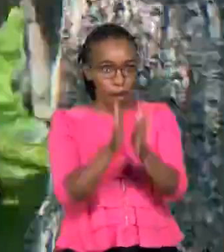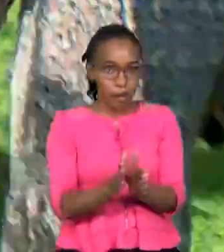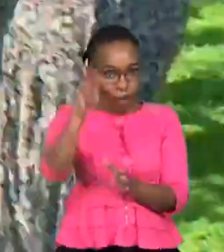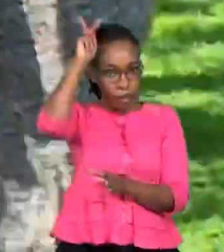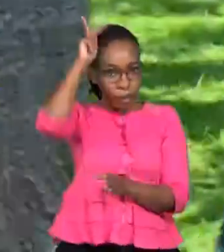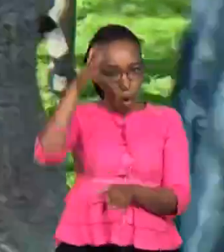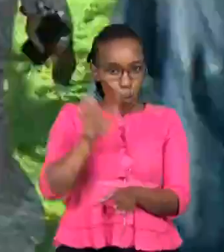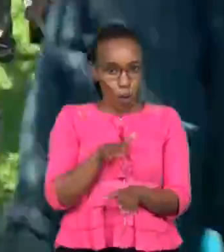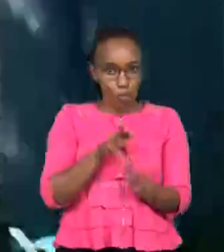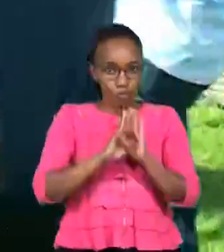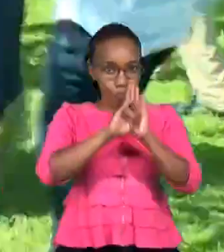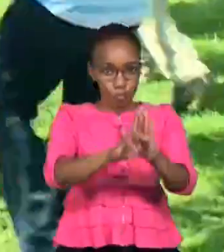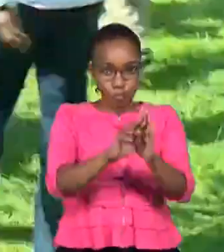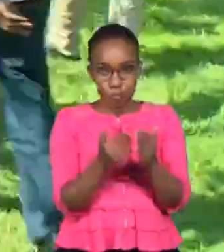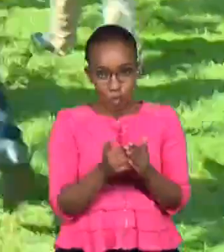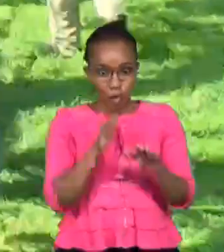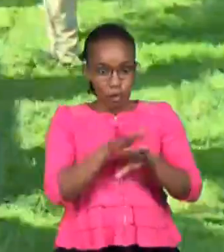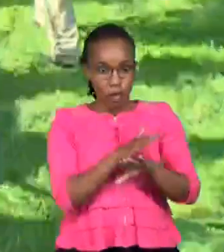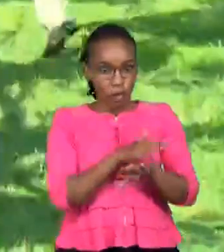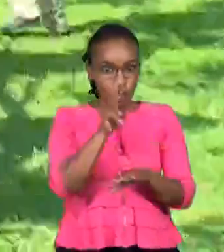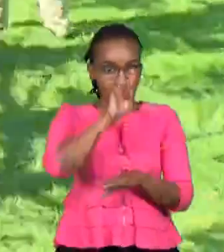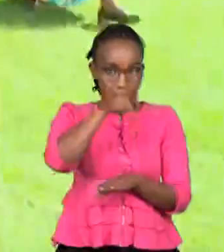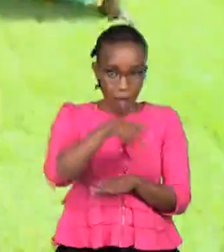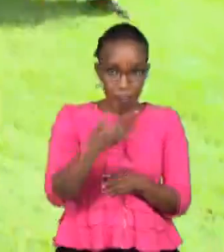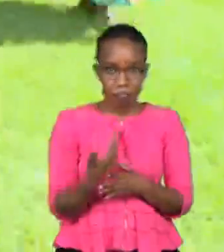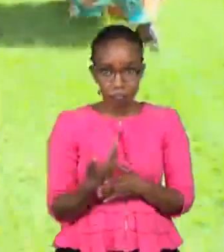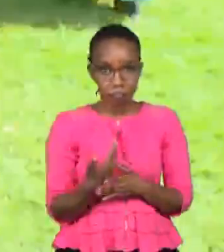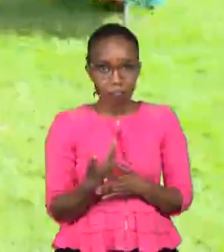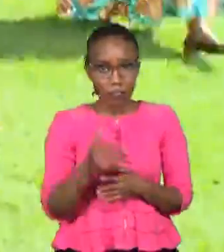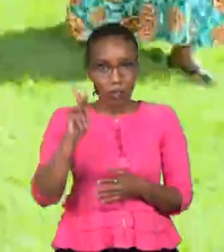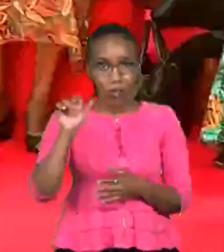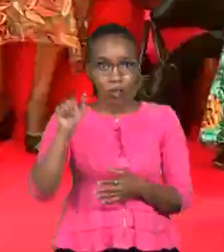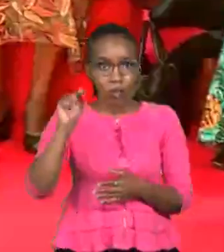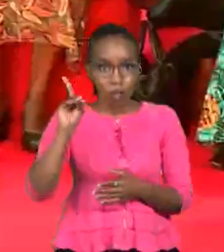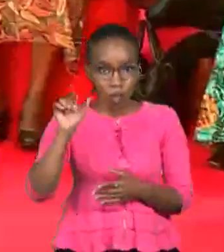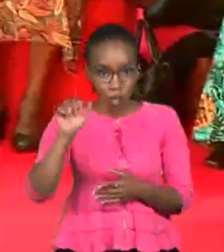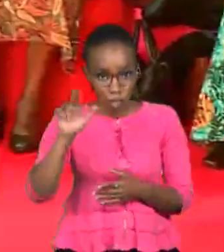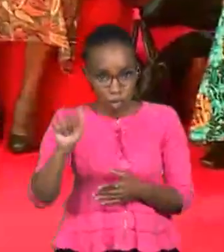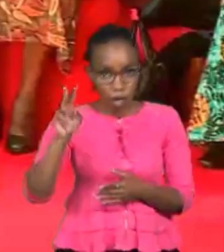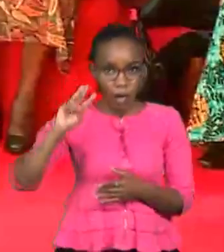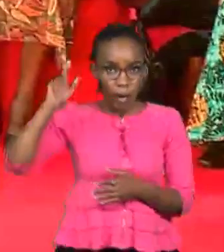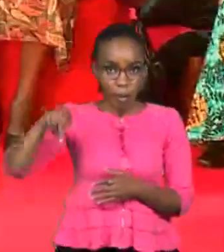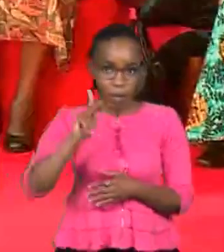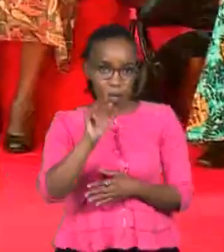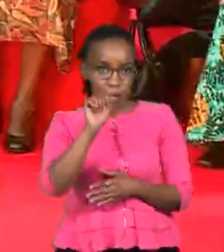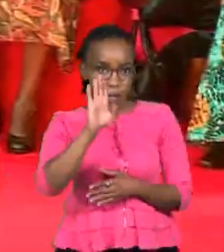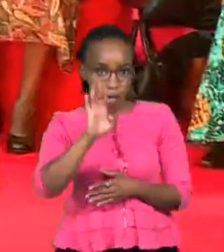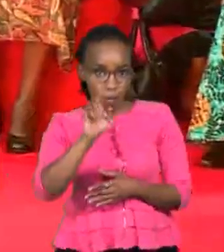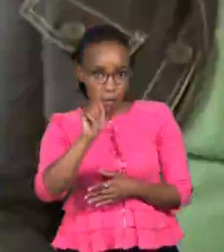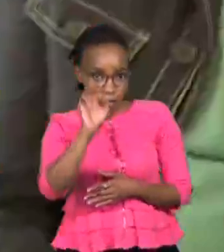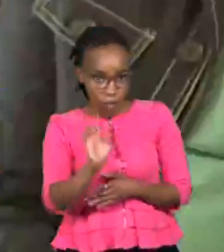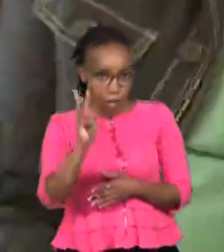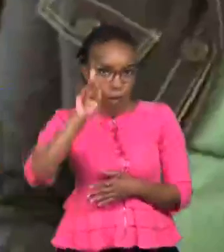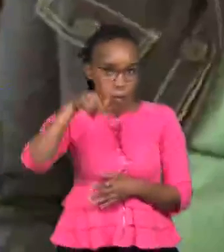Women Representative Githoni Wamuchomba, Kikuyu MP Kimani Ichung'wah, Kandaris Alice Wahome, Kabete Githua Wamashukuru,